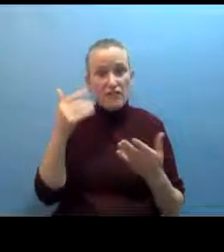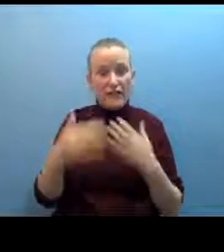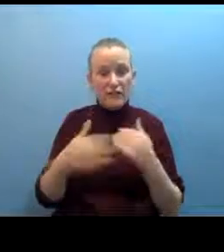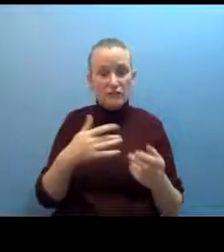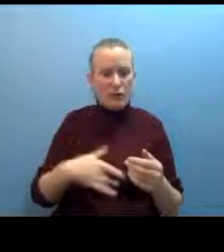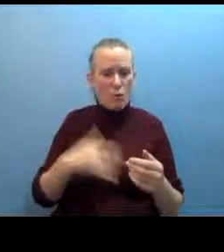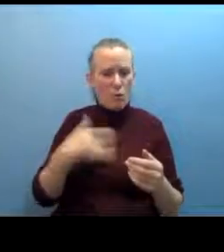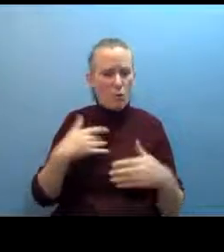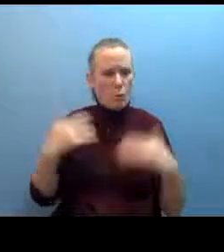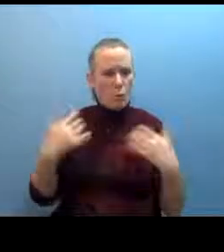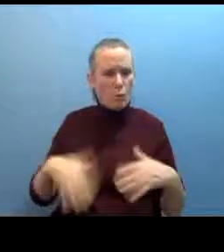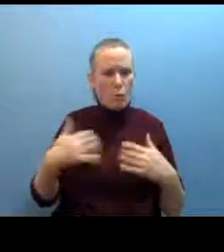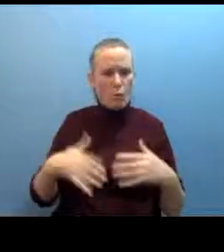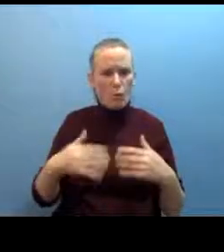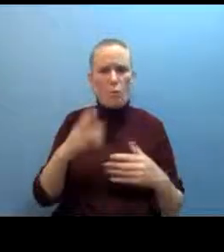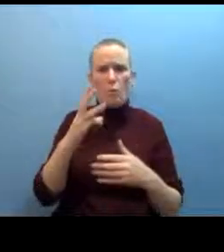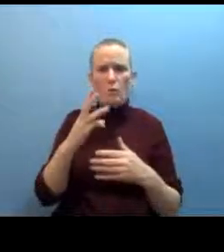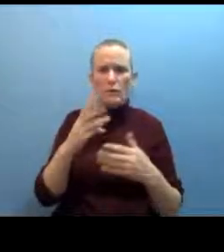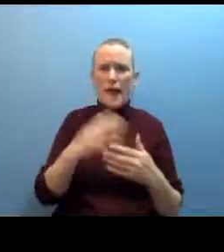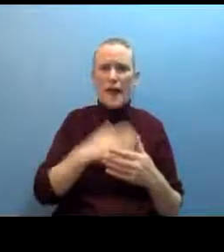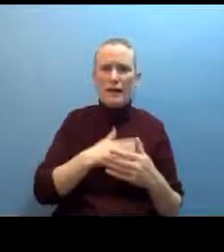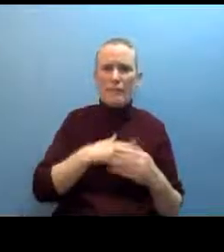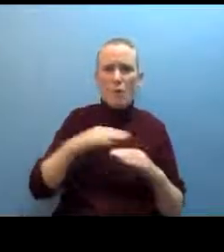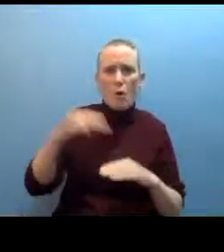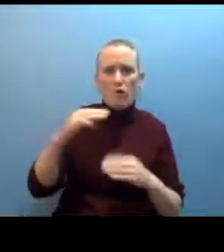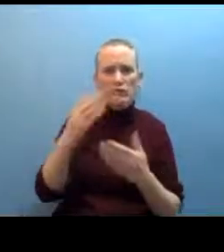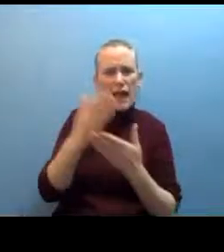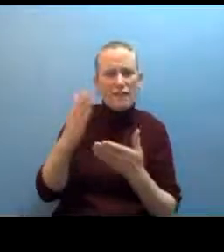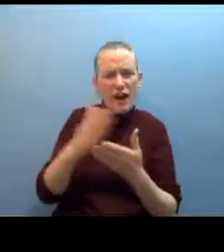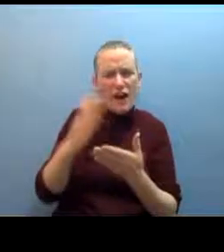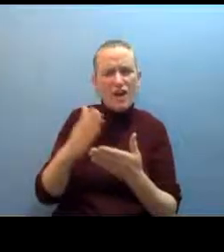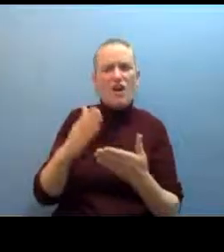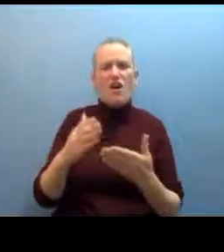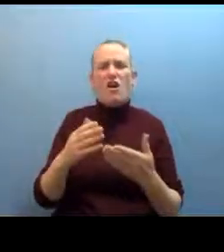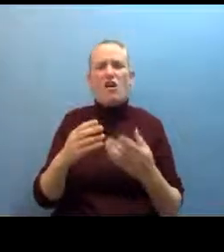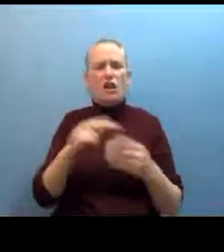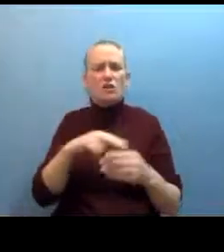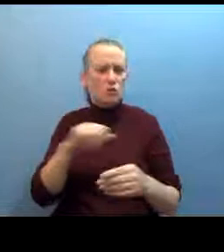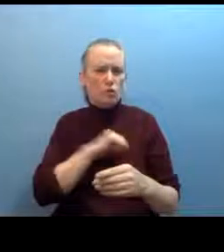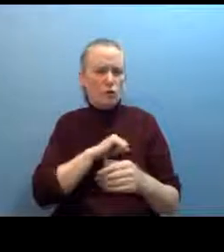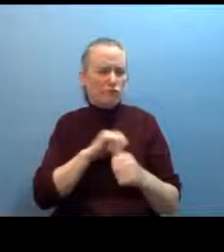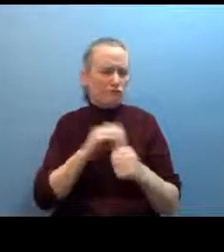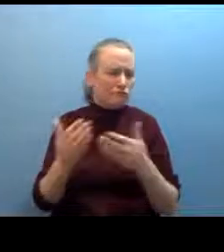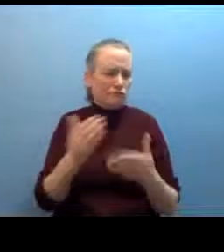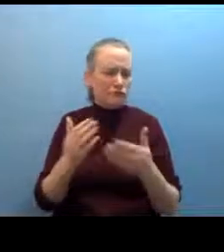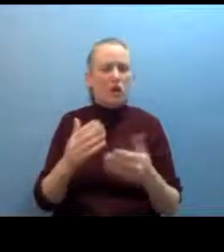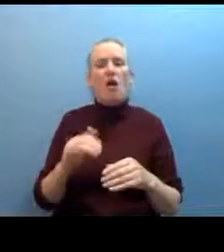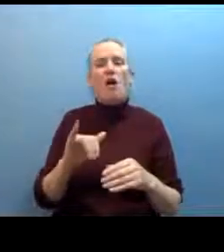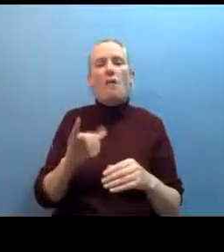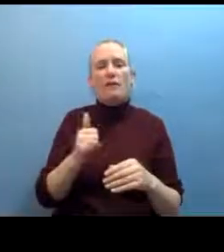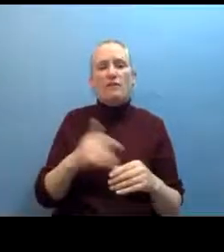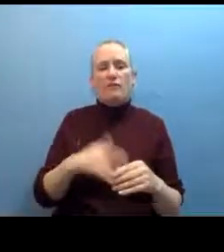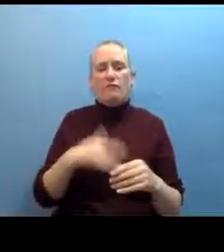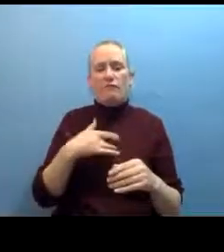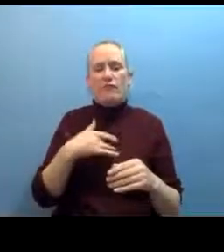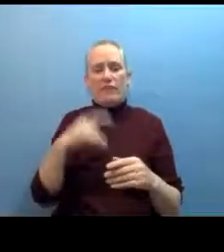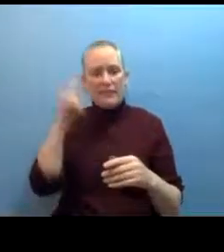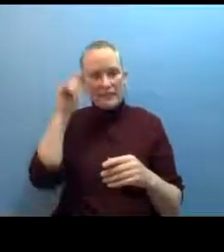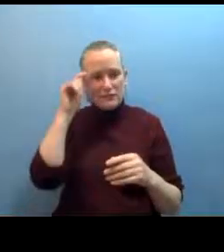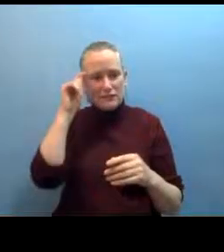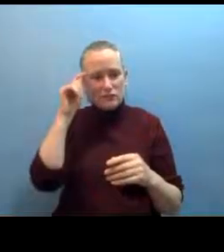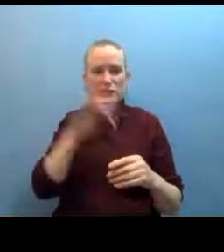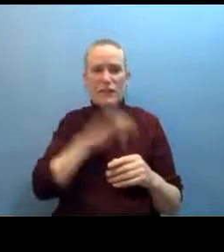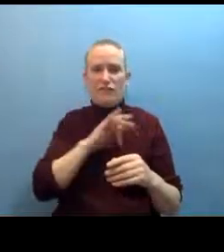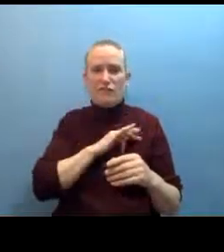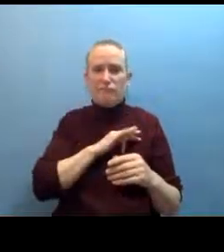as we're talking that you'd like some more clarification on, or that you're not sure about, or maybe that you have some thoughts on yourself, then